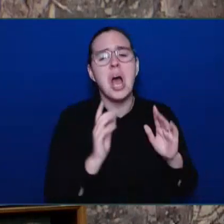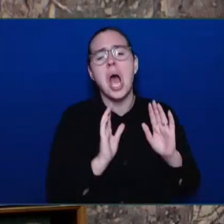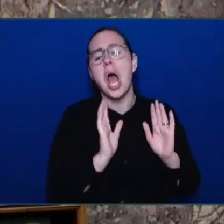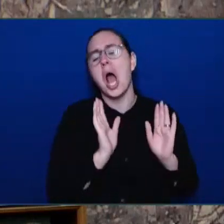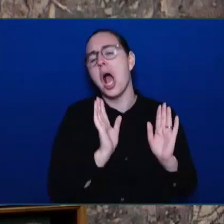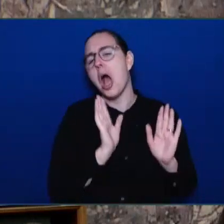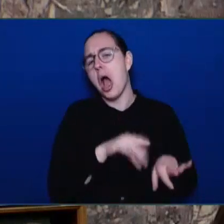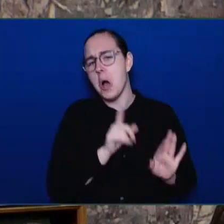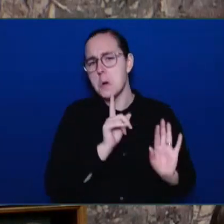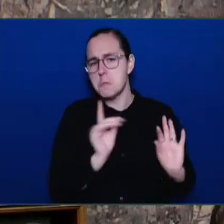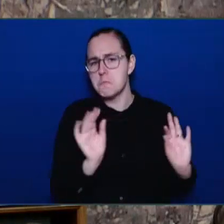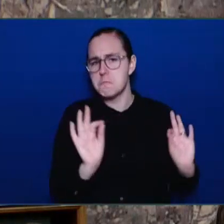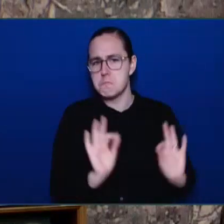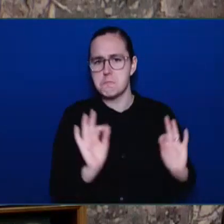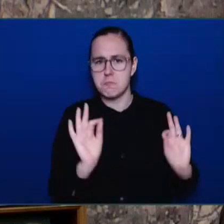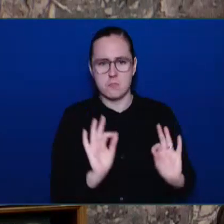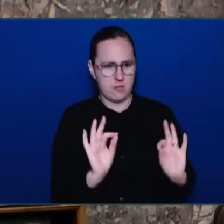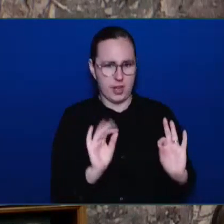public safety?